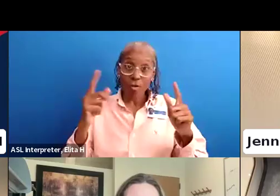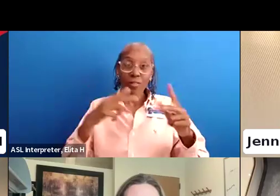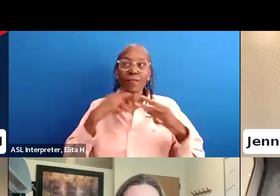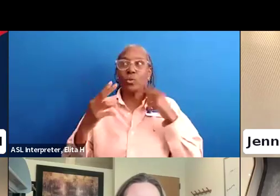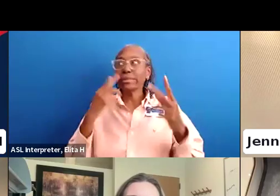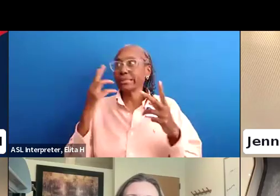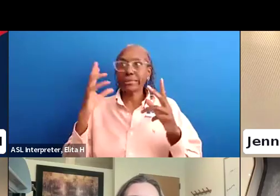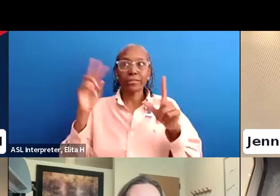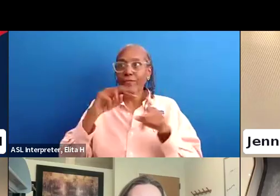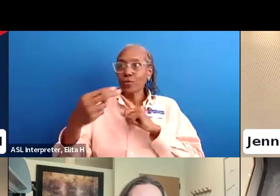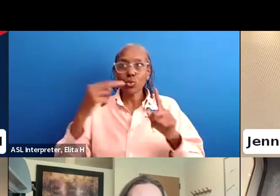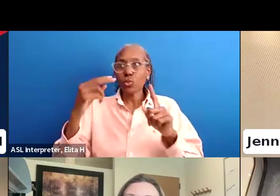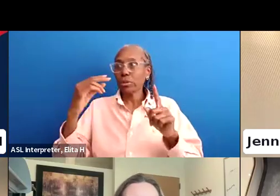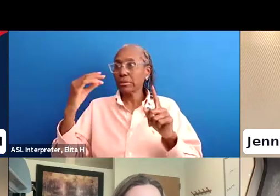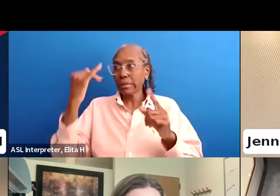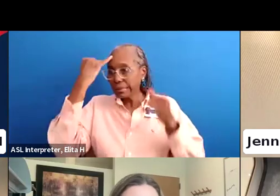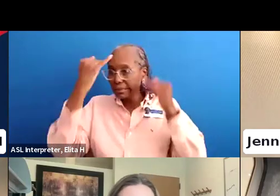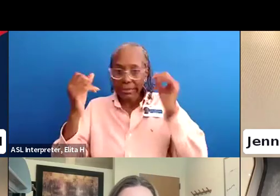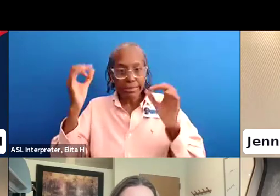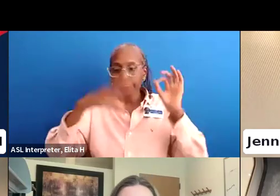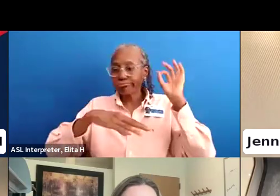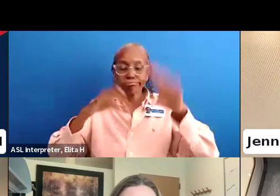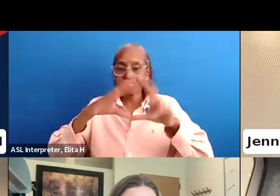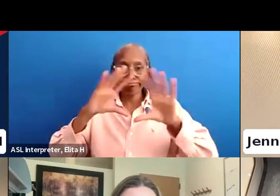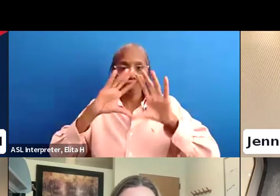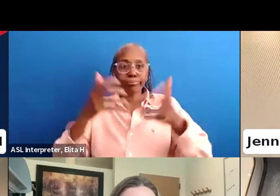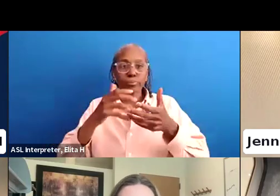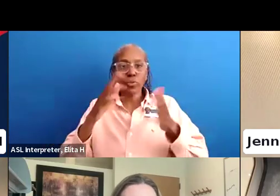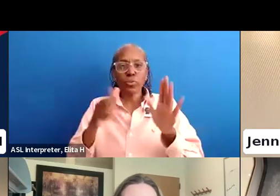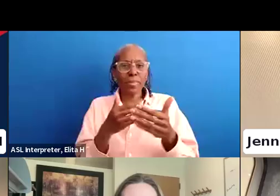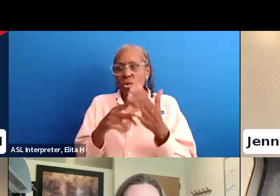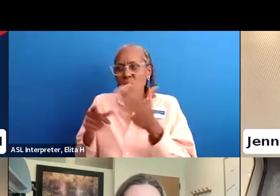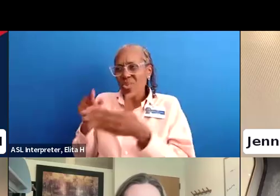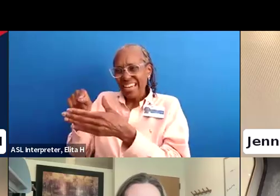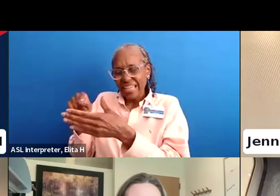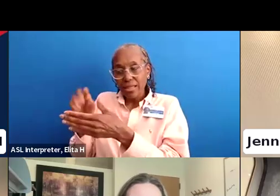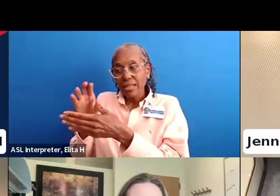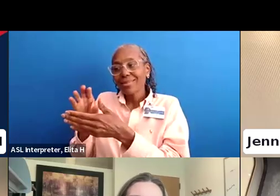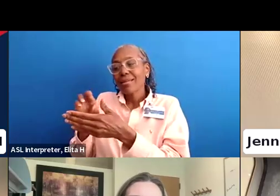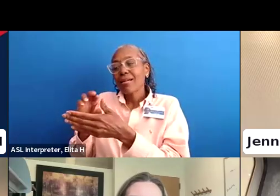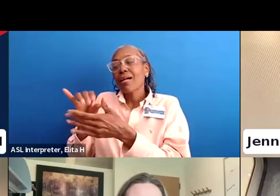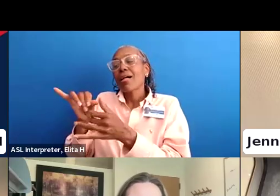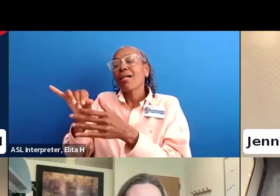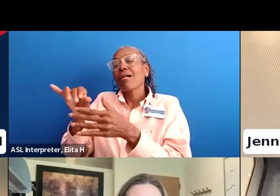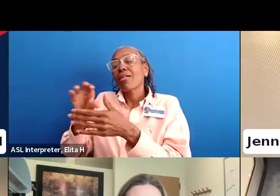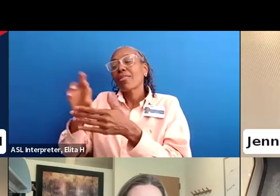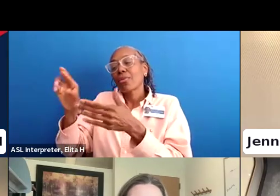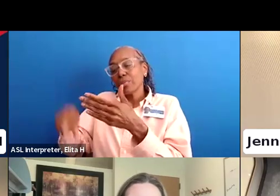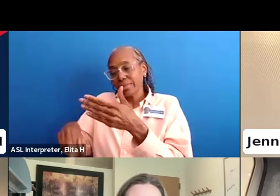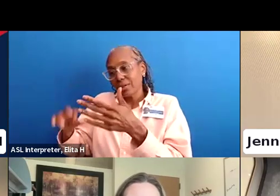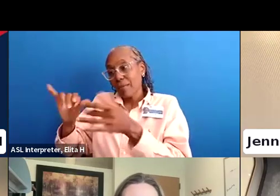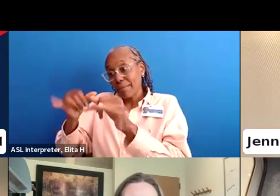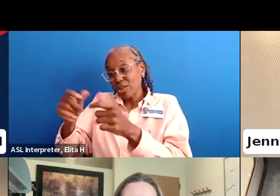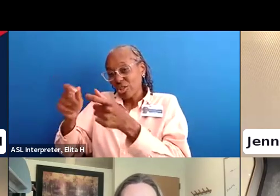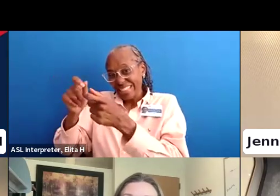the room and adding perspectives onto what these outcome measures should be. So I do truly encourage